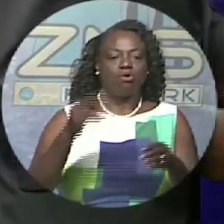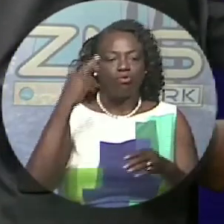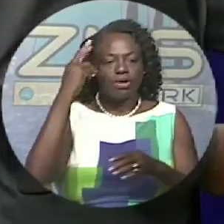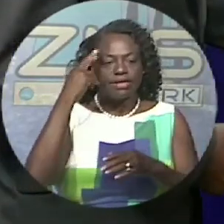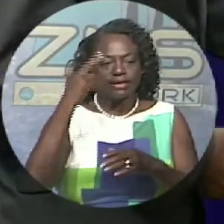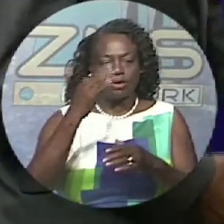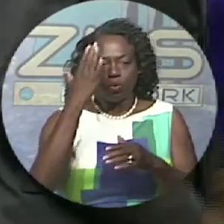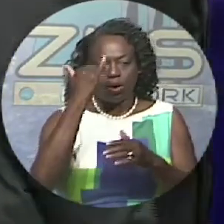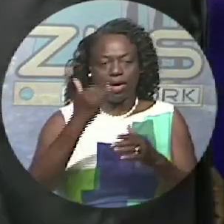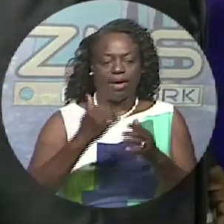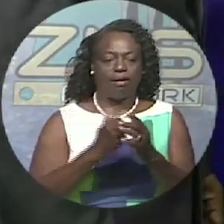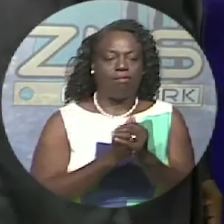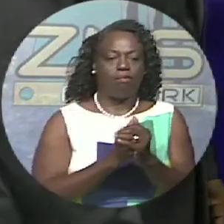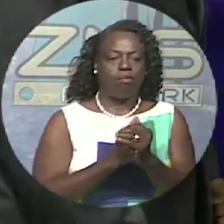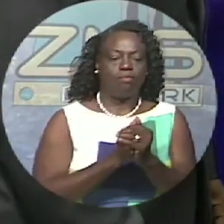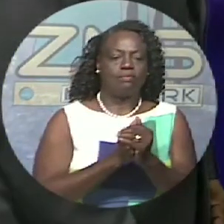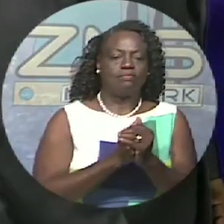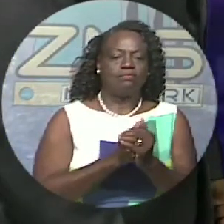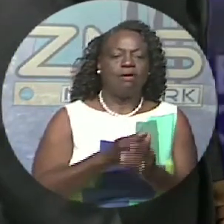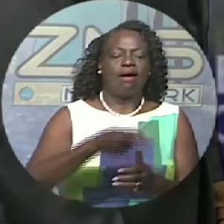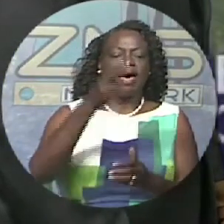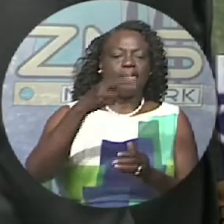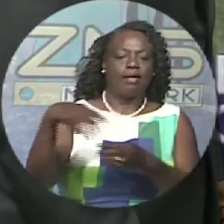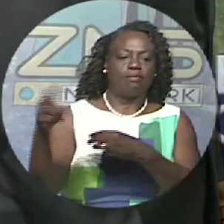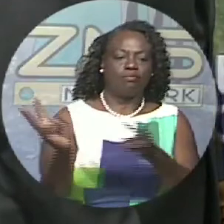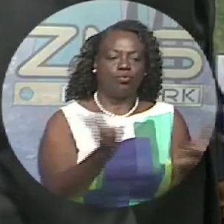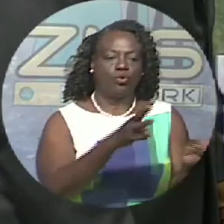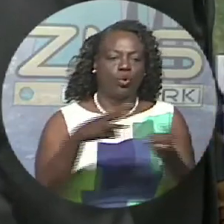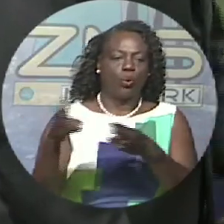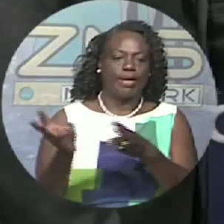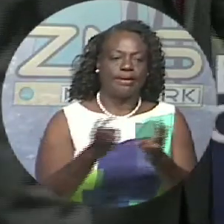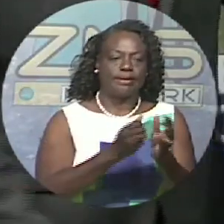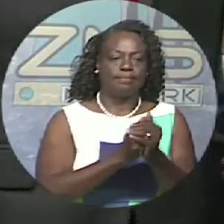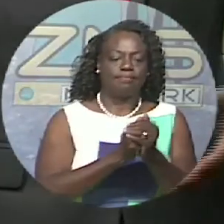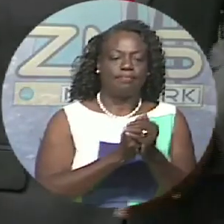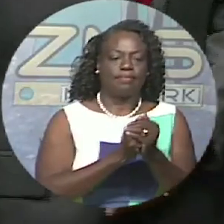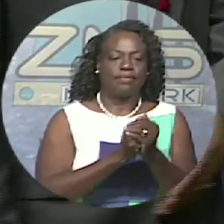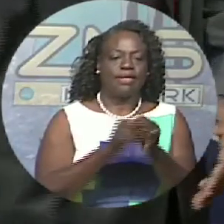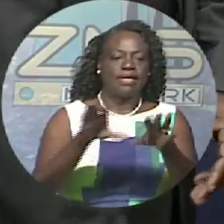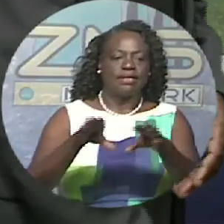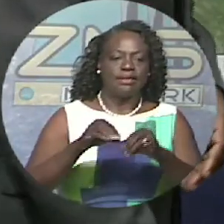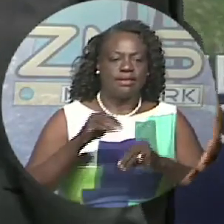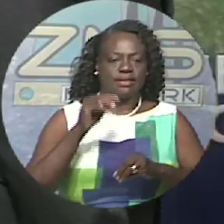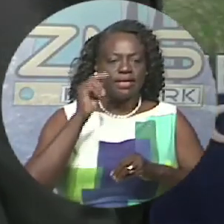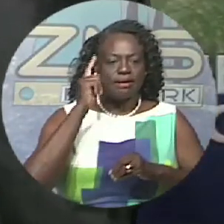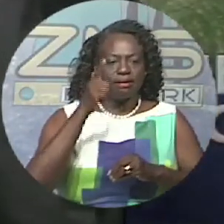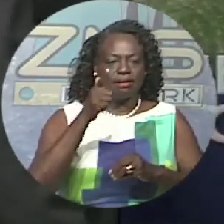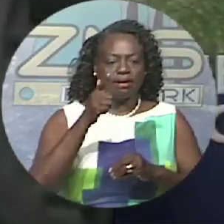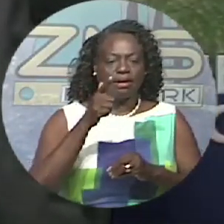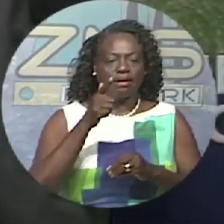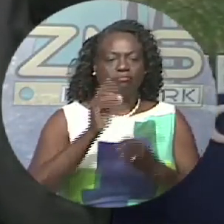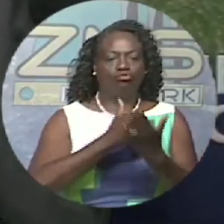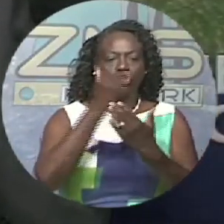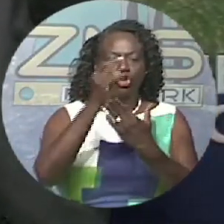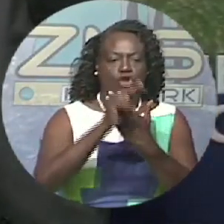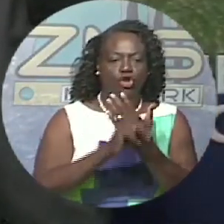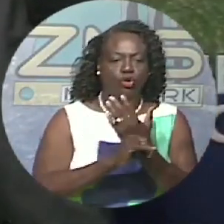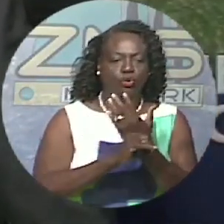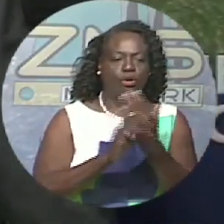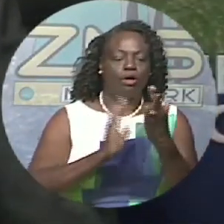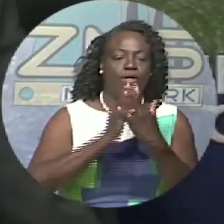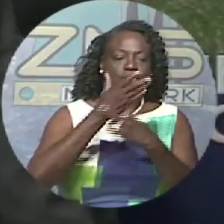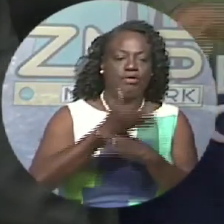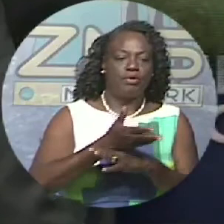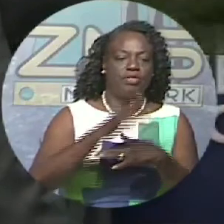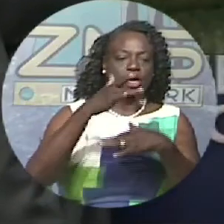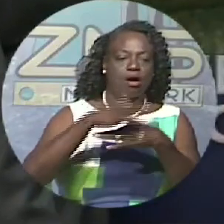going to mention, as I mentioned, a higher wind shear. Taking a look at where we expect systems to start off in the season, June through the early part of